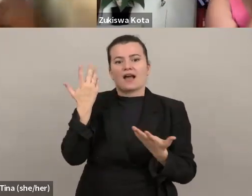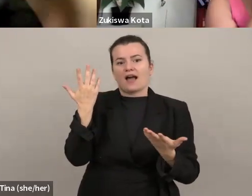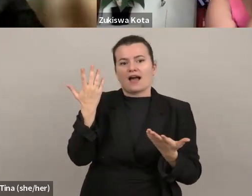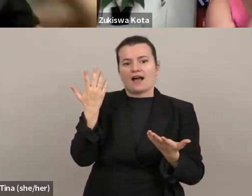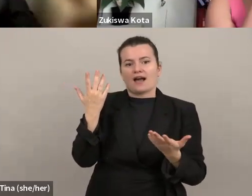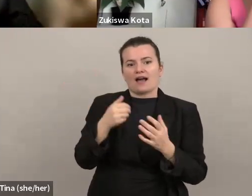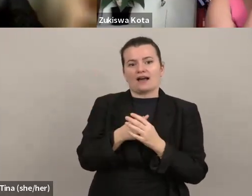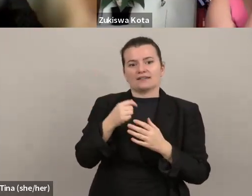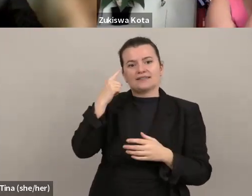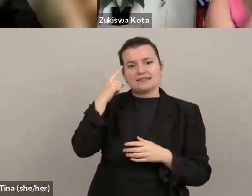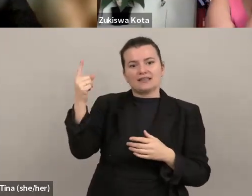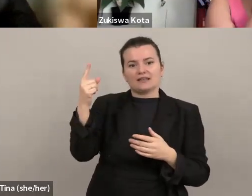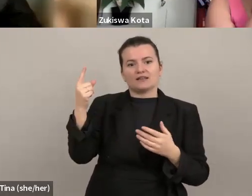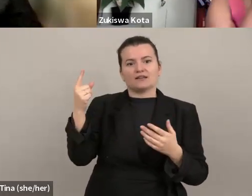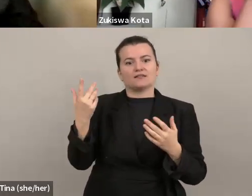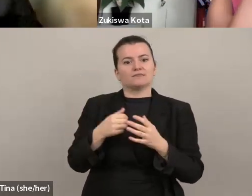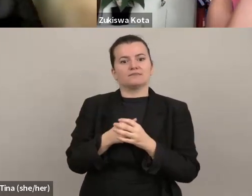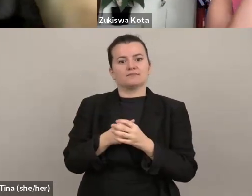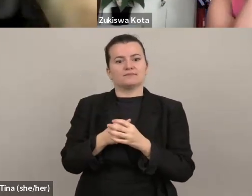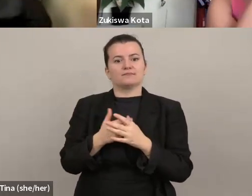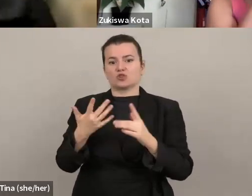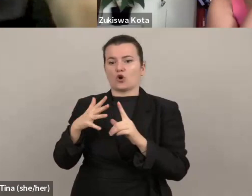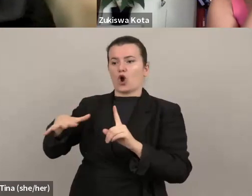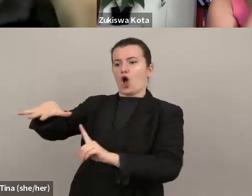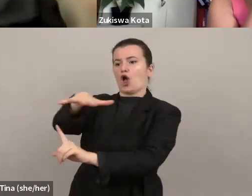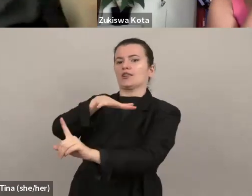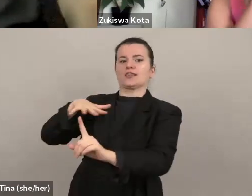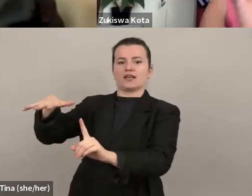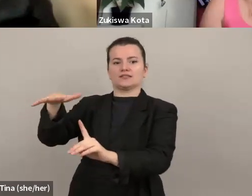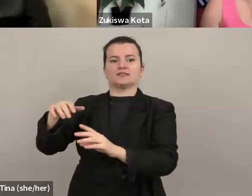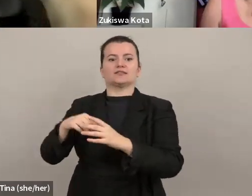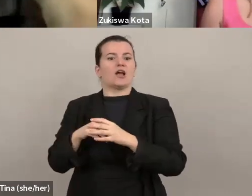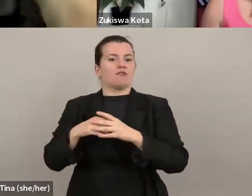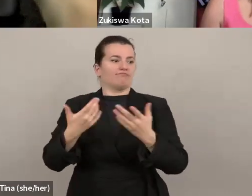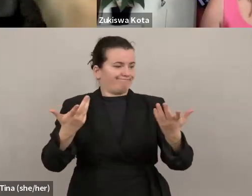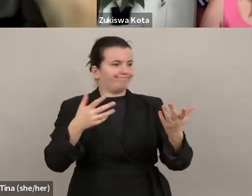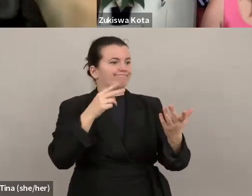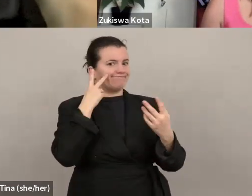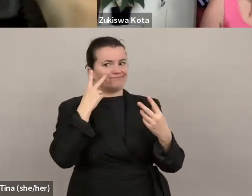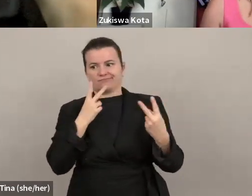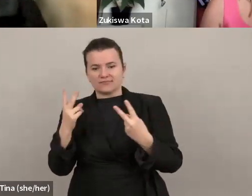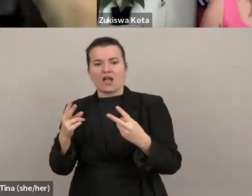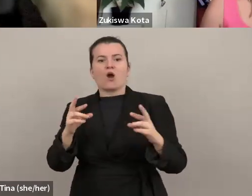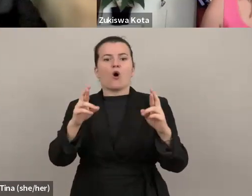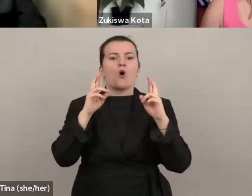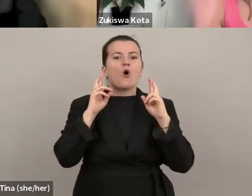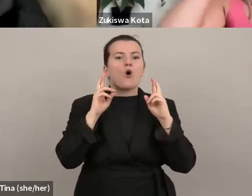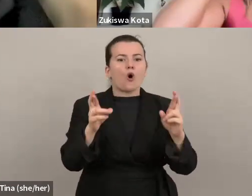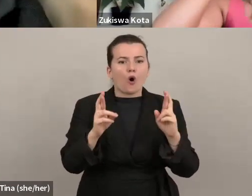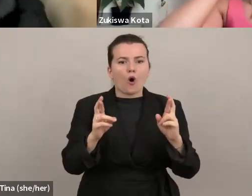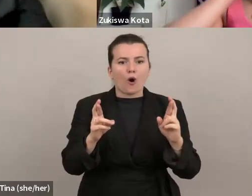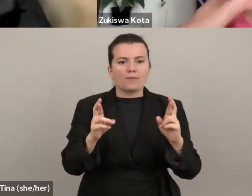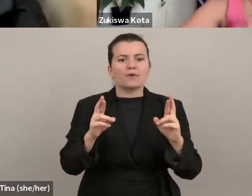to, all the contexts that we exist in, my hope is that as we have this conversation in regard to